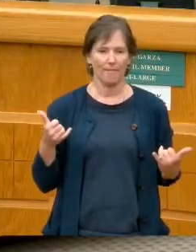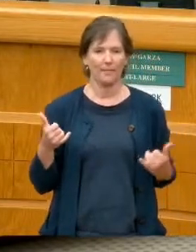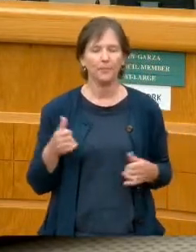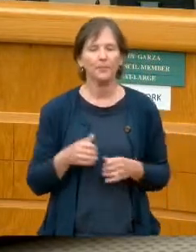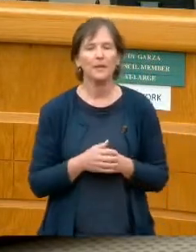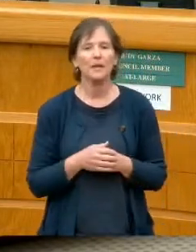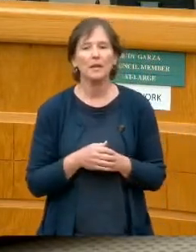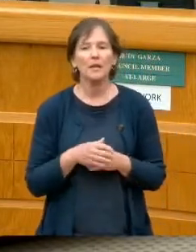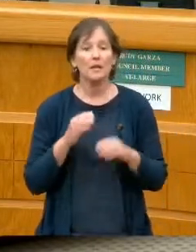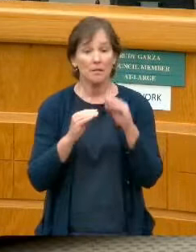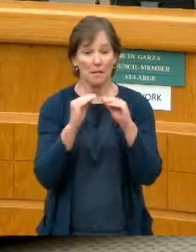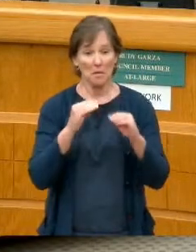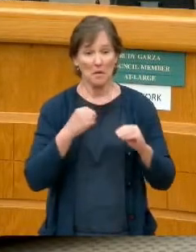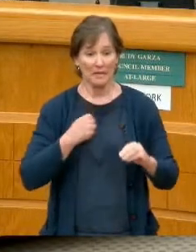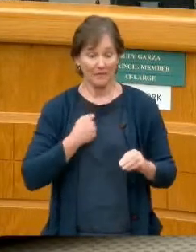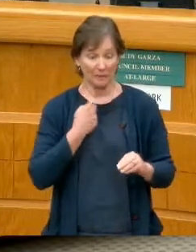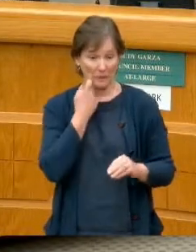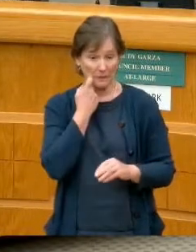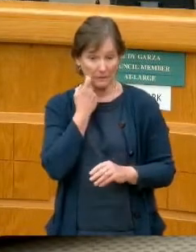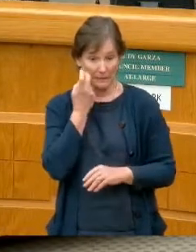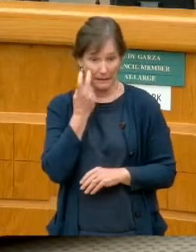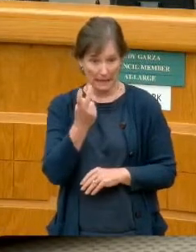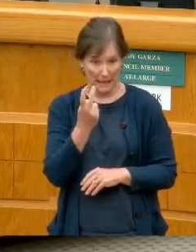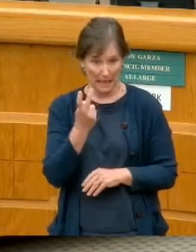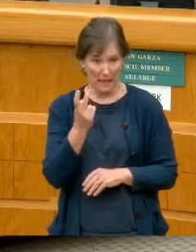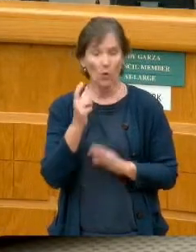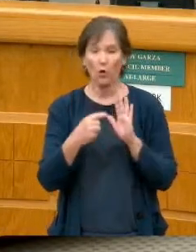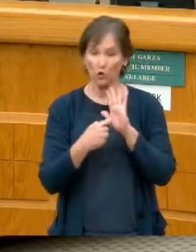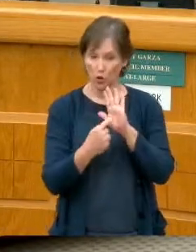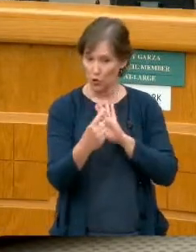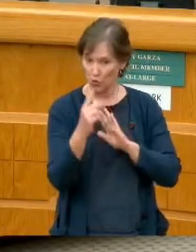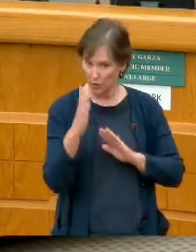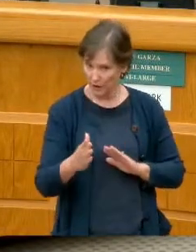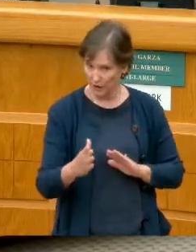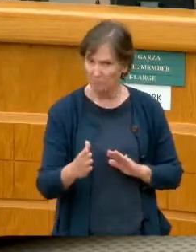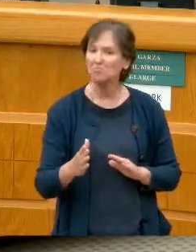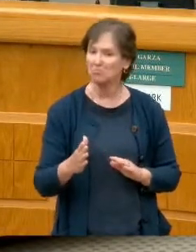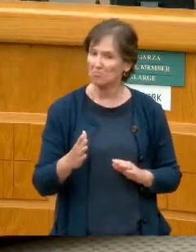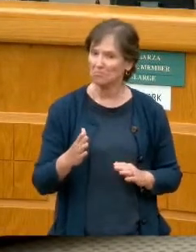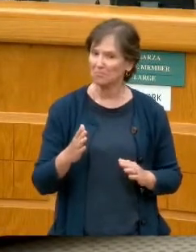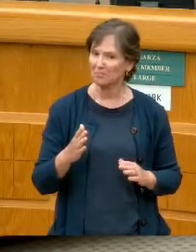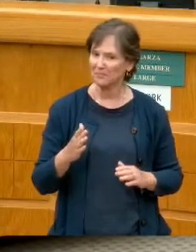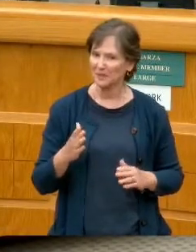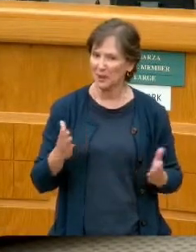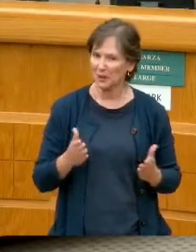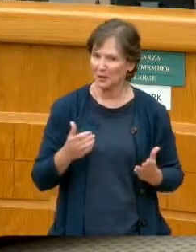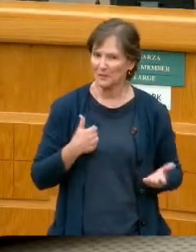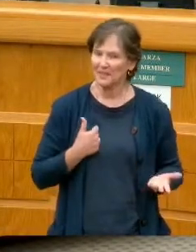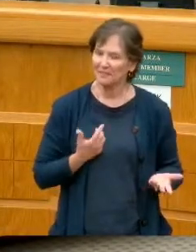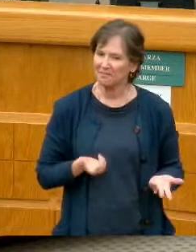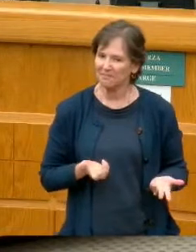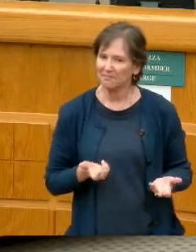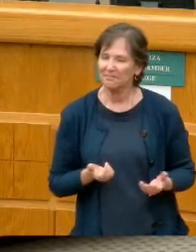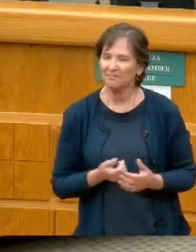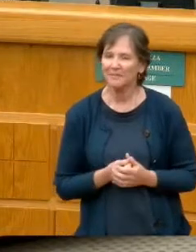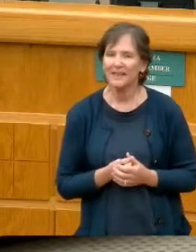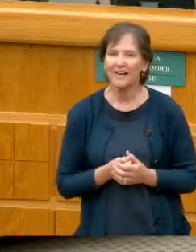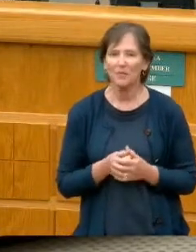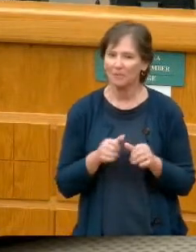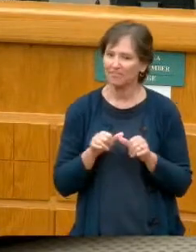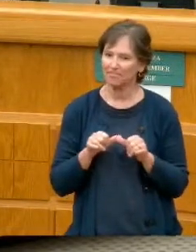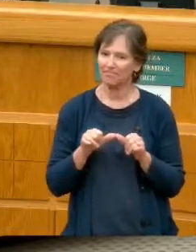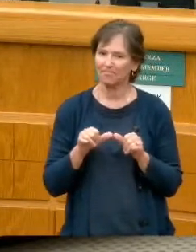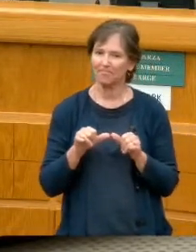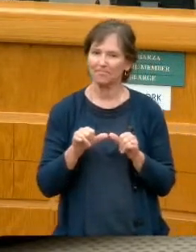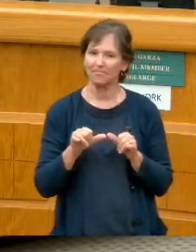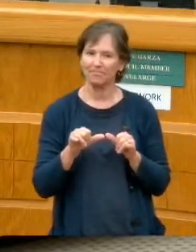numbers that I've seen and that you'll hear, again, are encouraging. And we're staying the course, and we appreciate